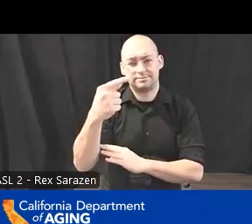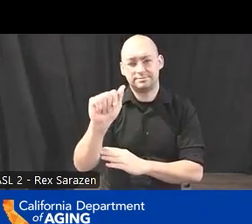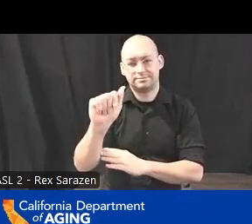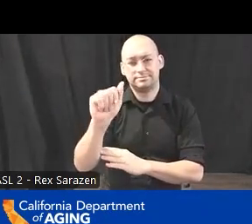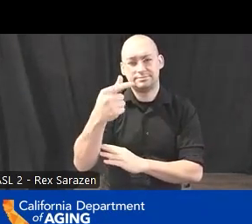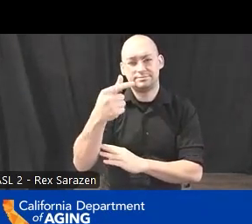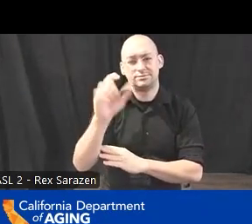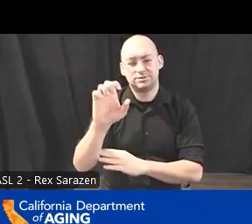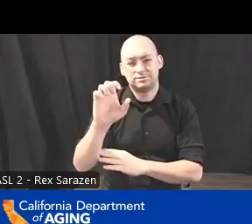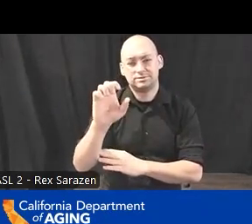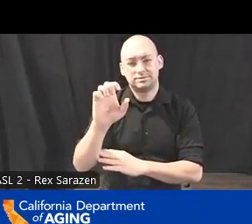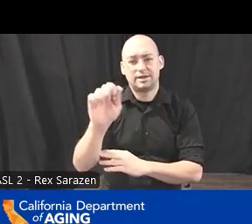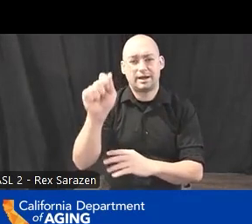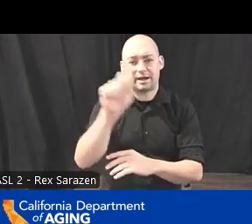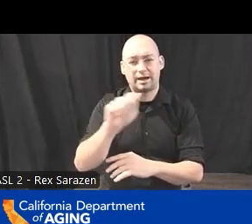ENGAGE, at